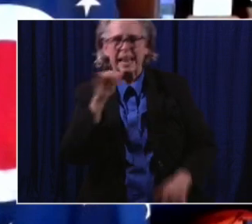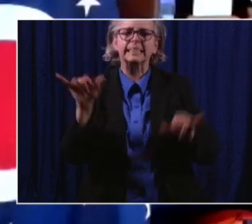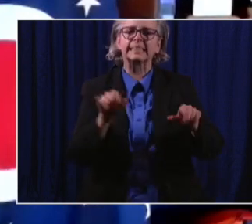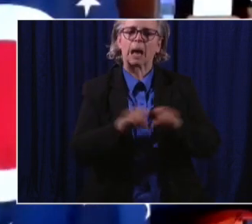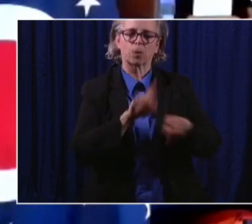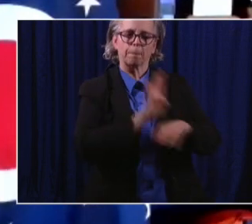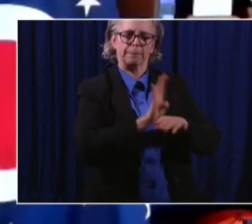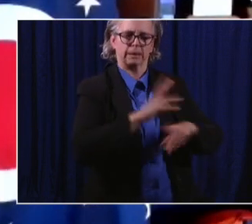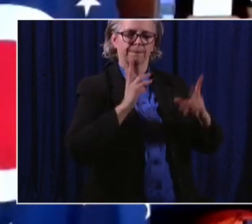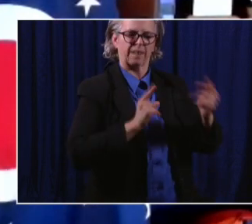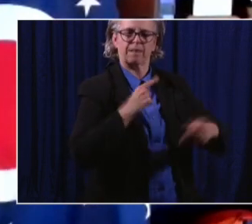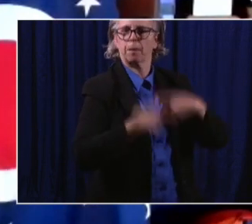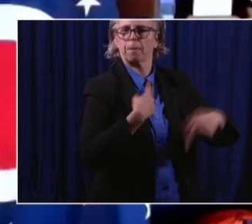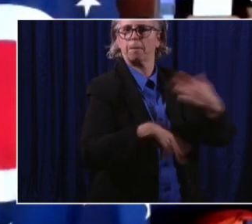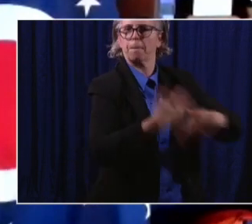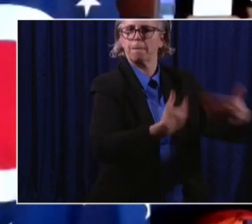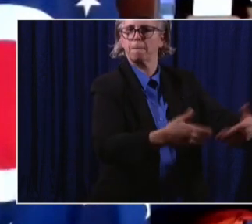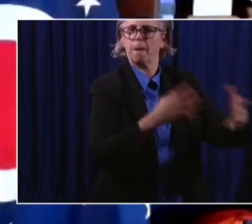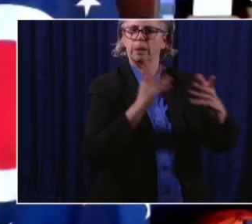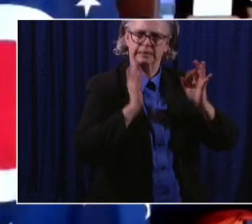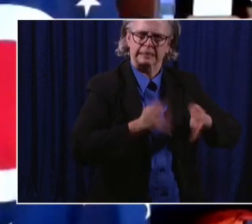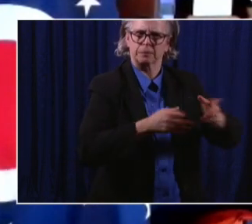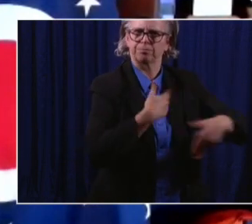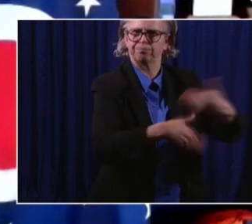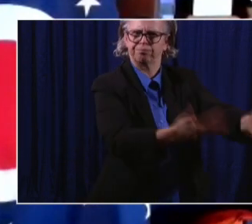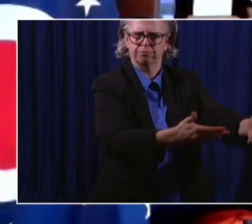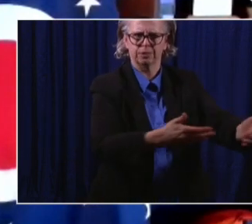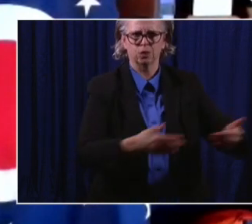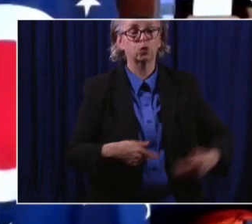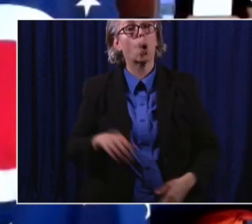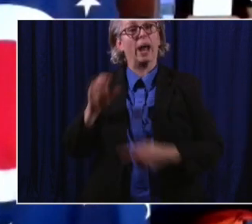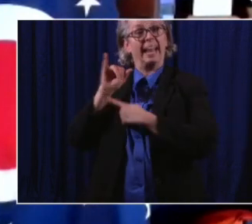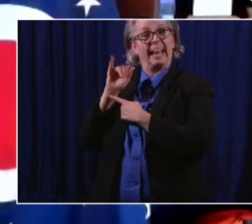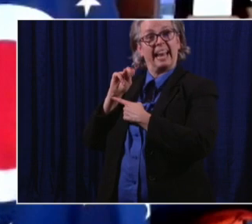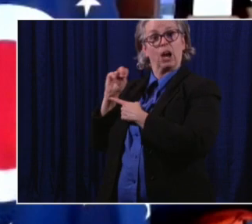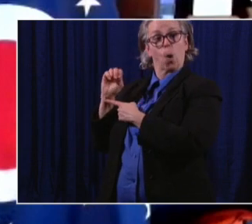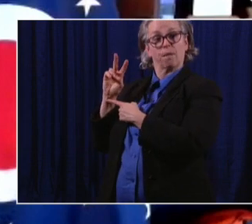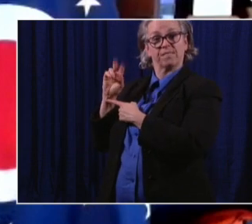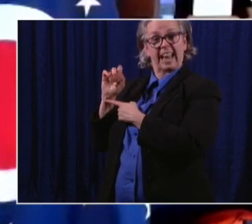Innovate Ohio team partnered with the Ohio Department of